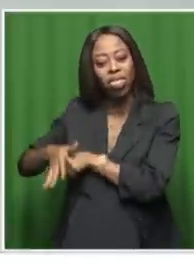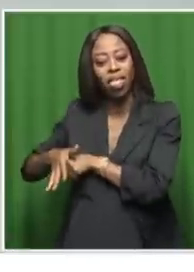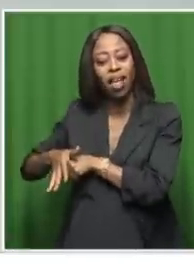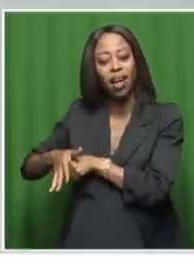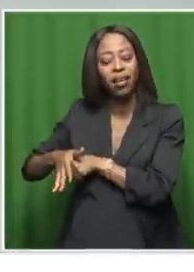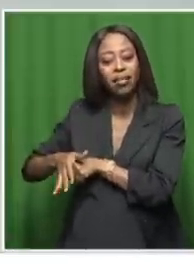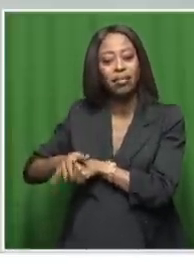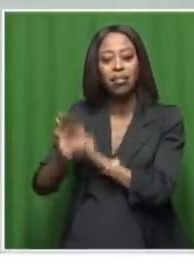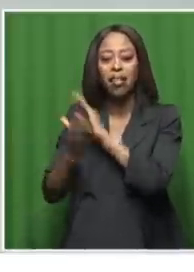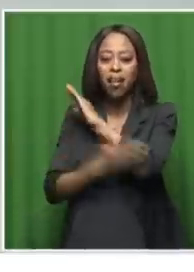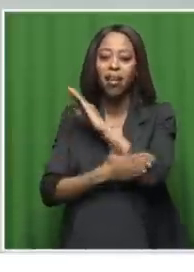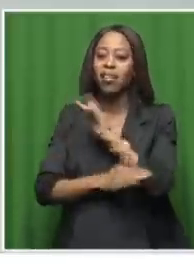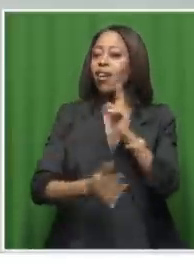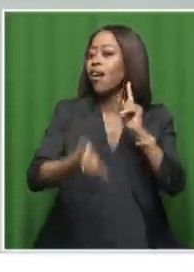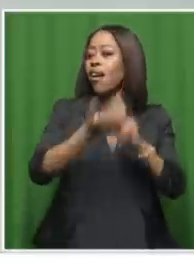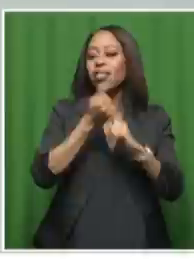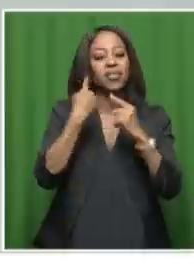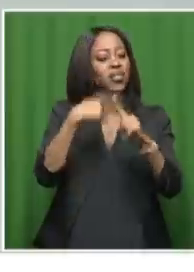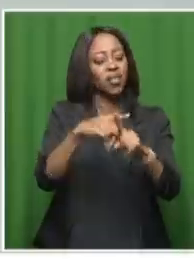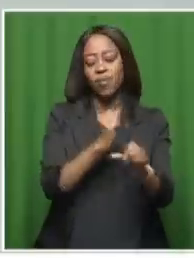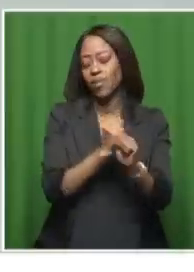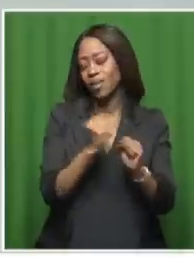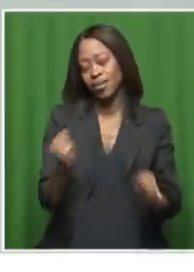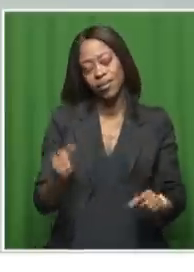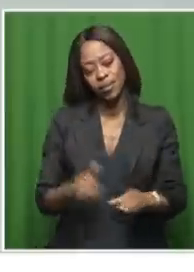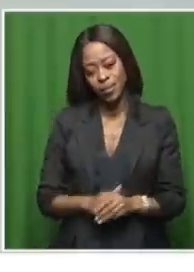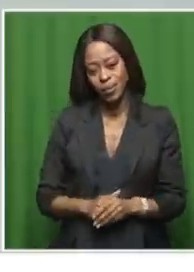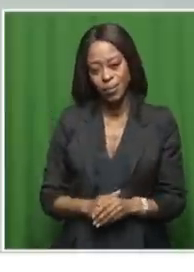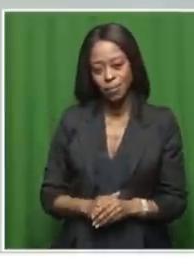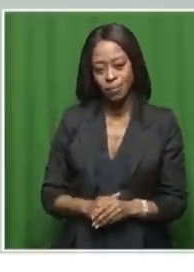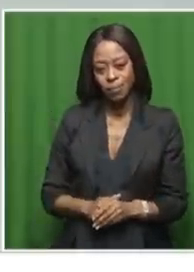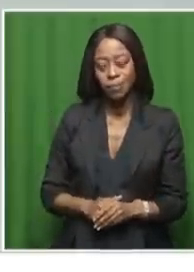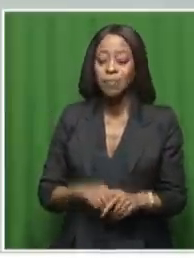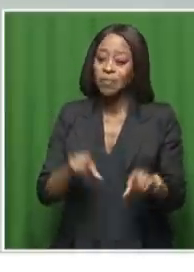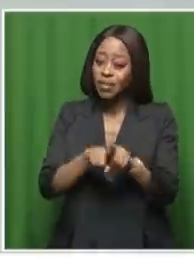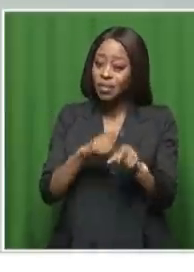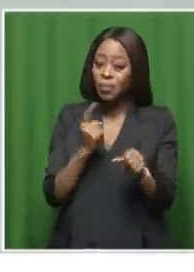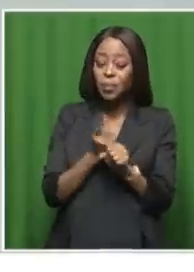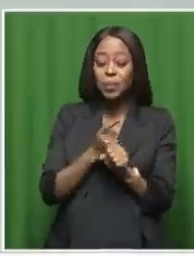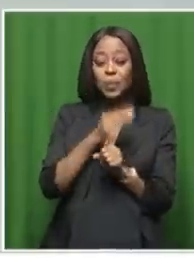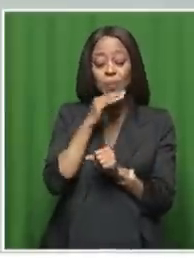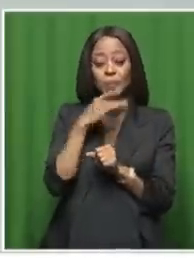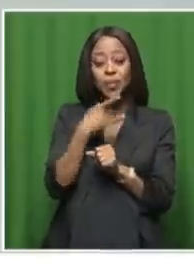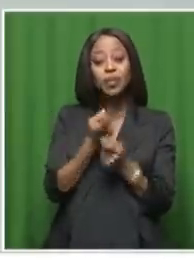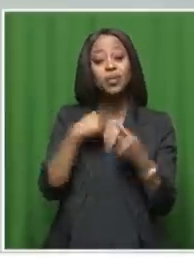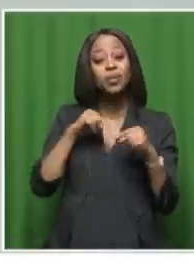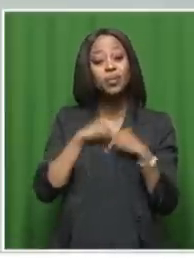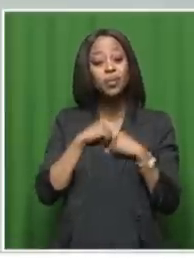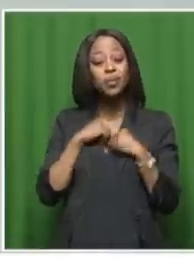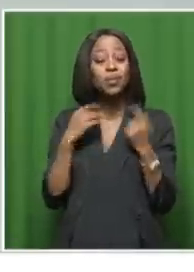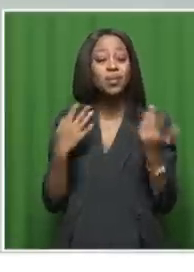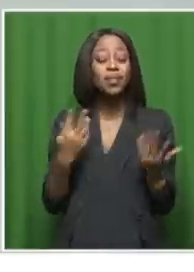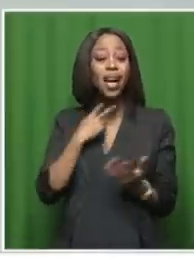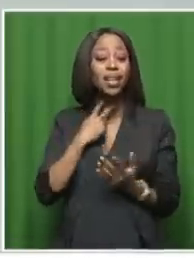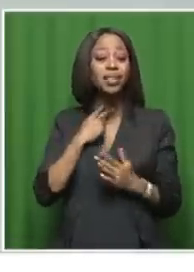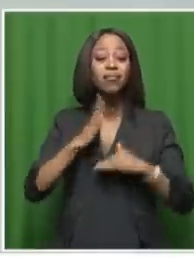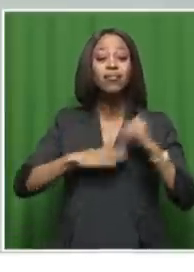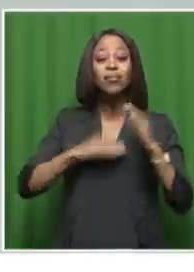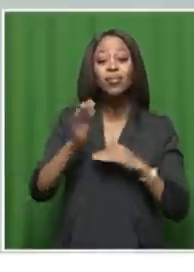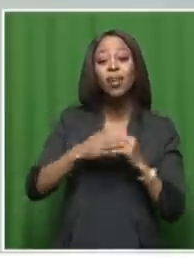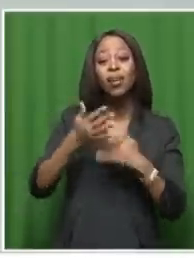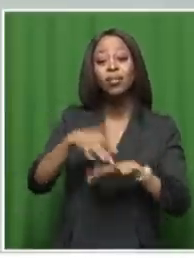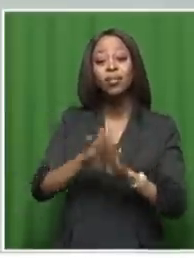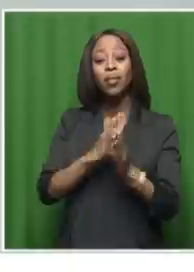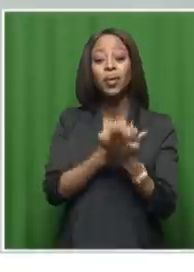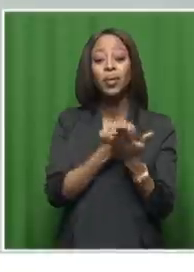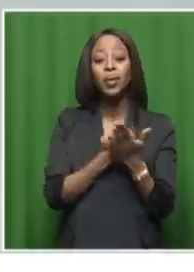country is not going to achieve the targets that it has set for itself, and also it will mean that we're not going to really build that inclusive economy